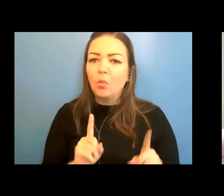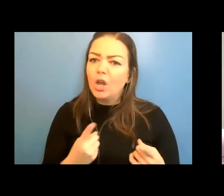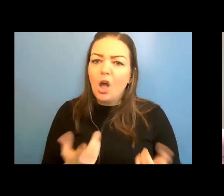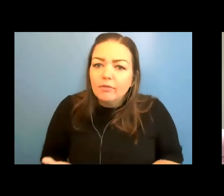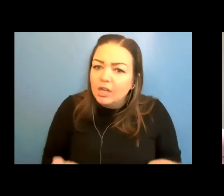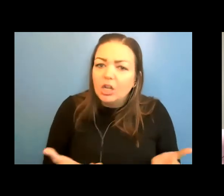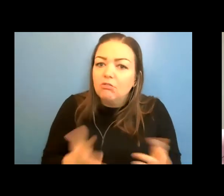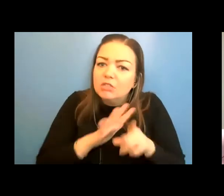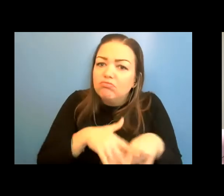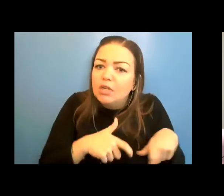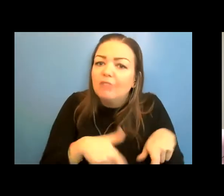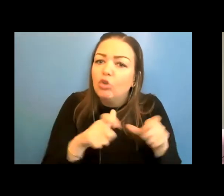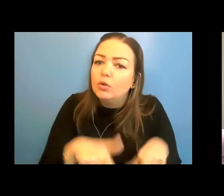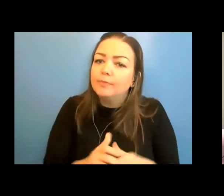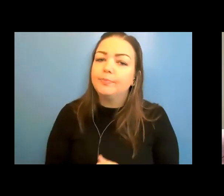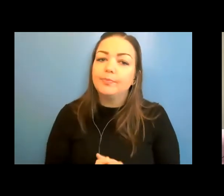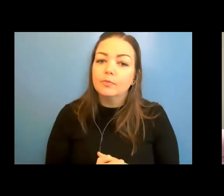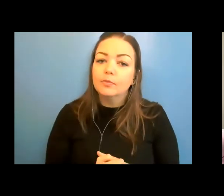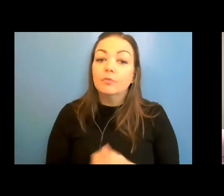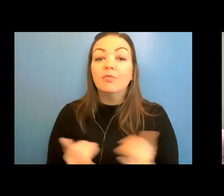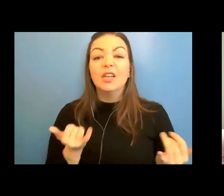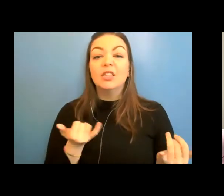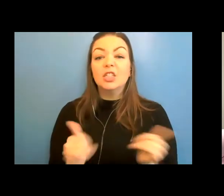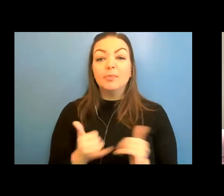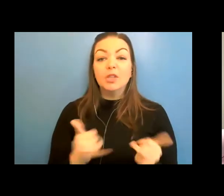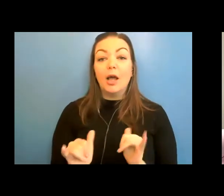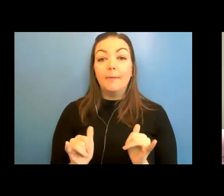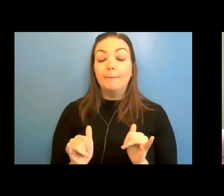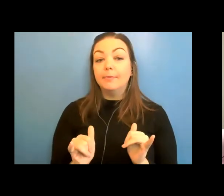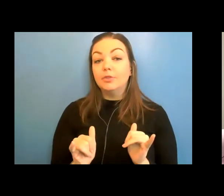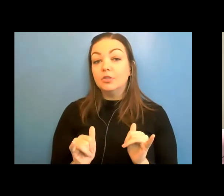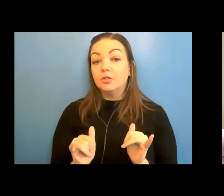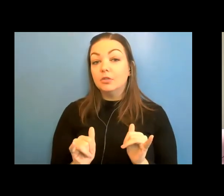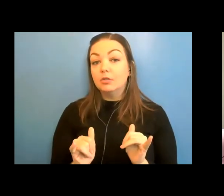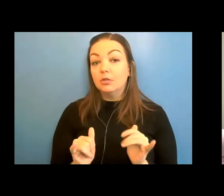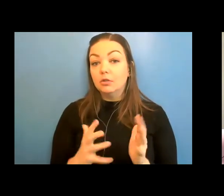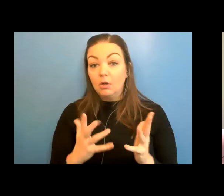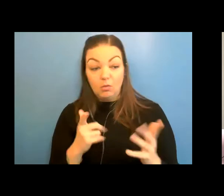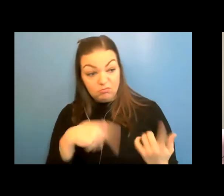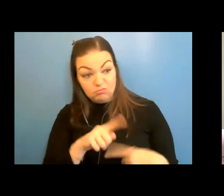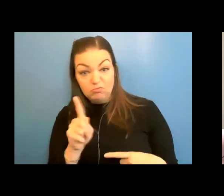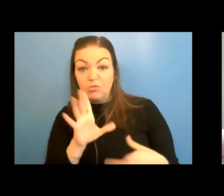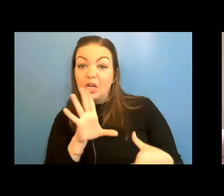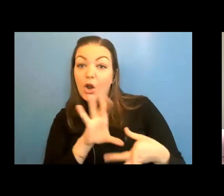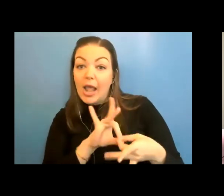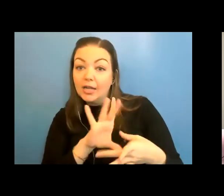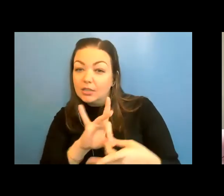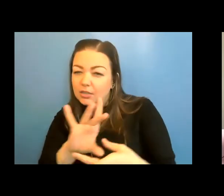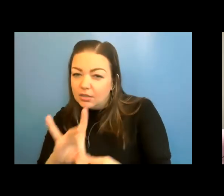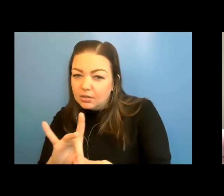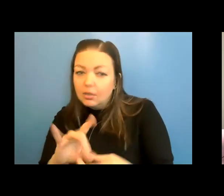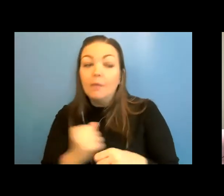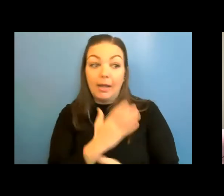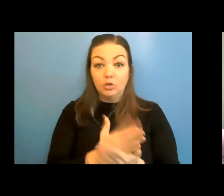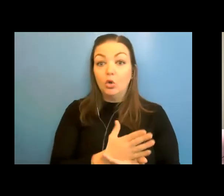that. So sometimes we do that through making connections for people. We